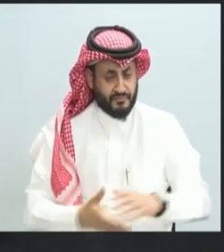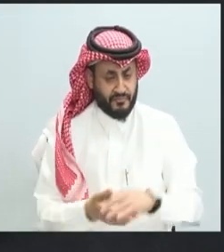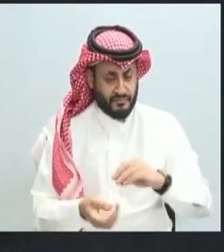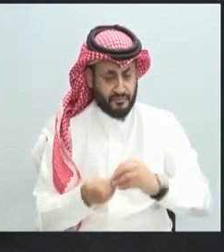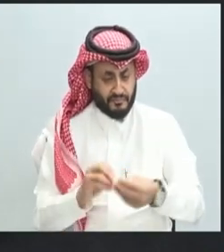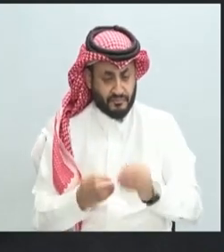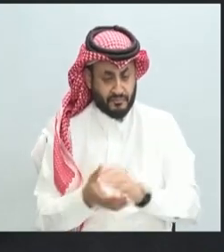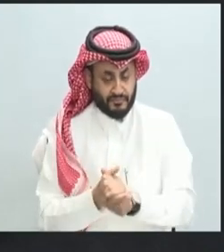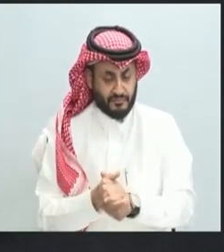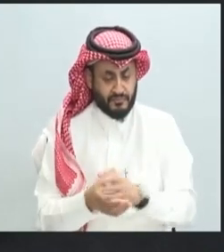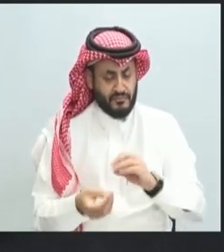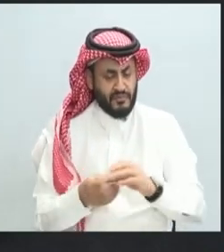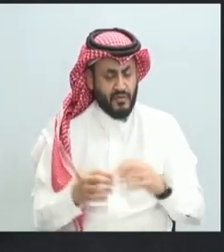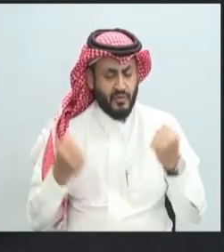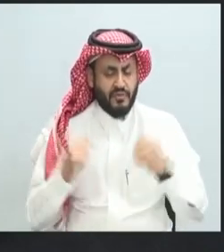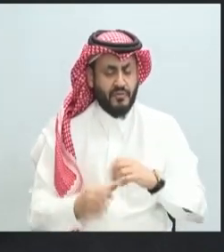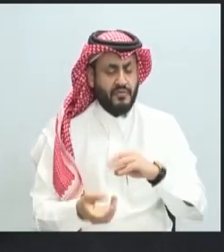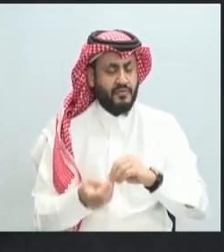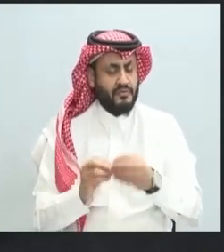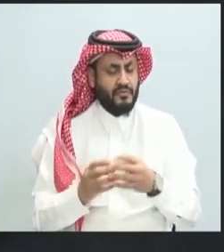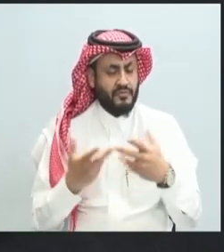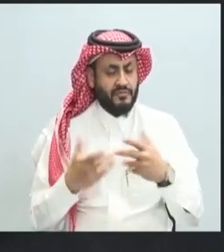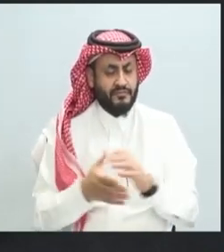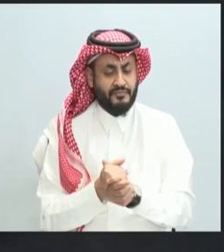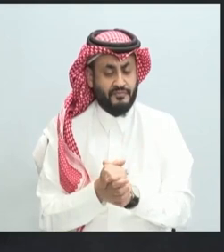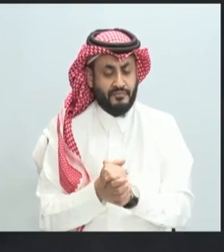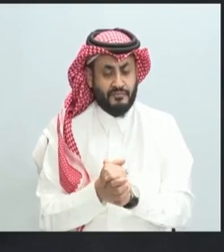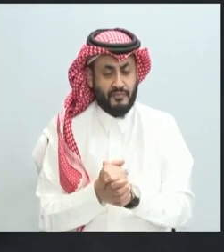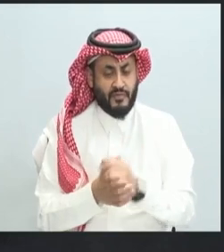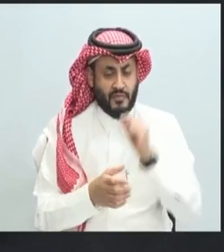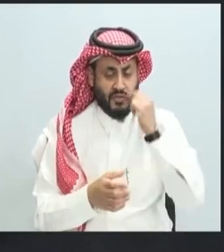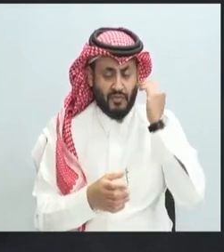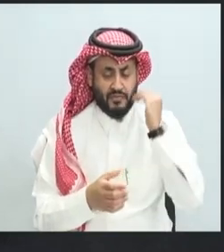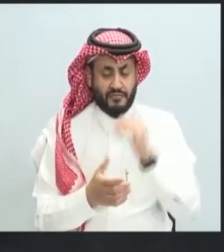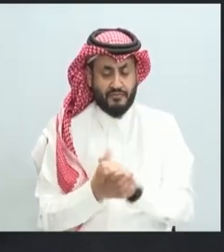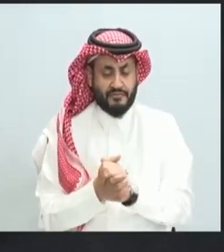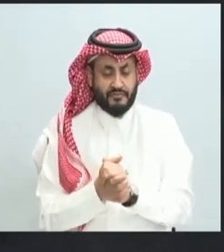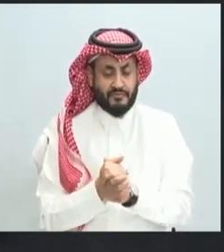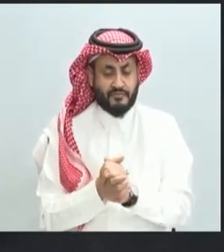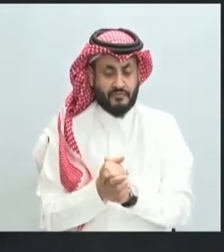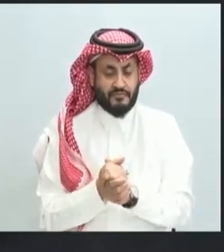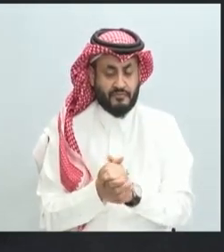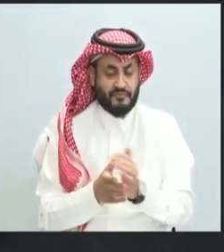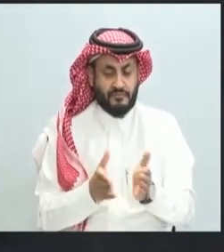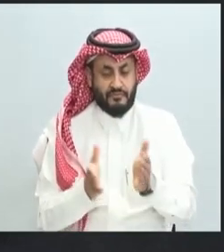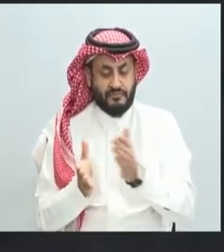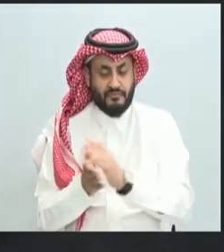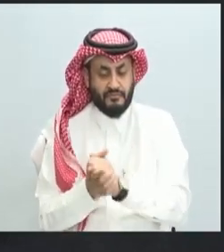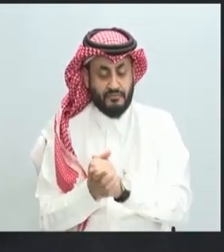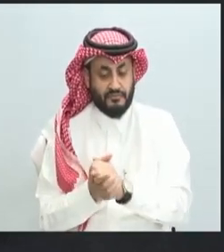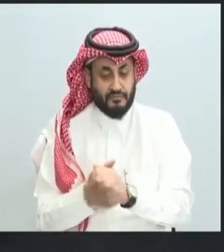wearing, he is wearing or she is wearing, and so on. And also we can